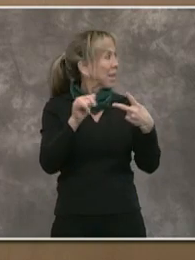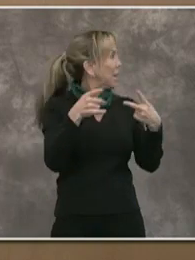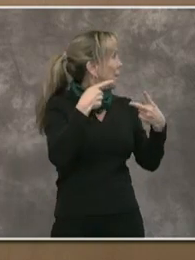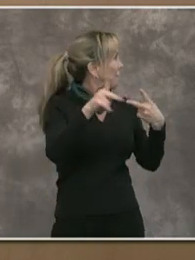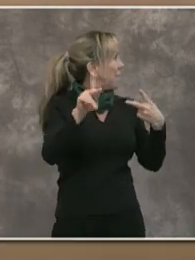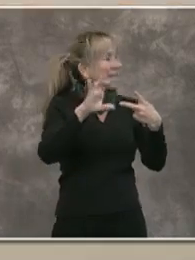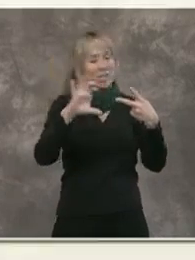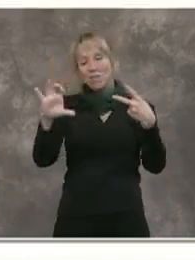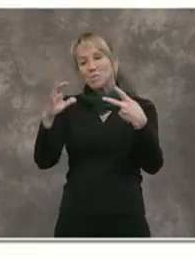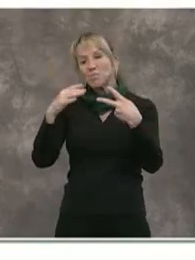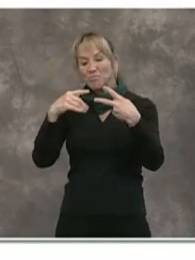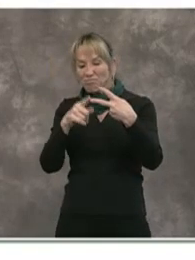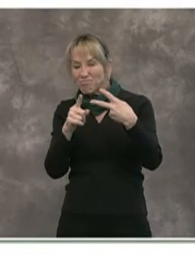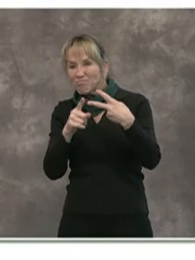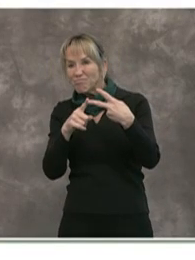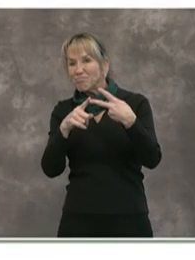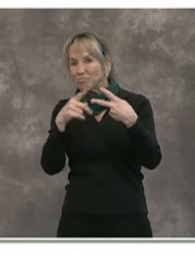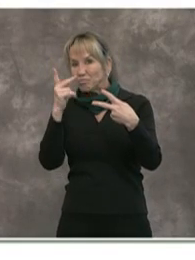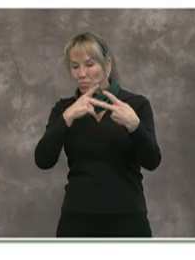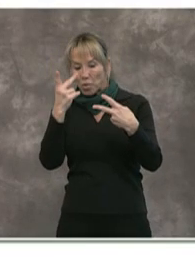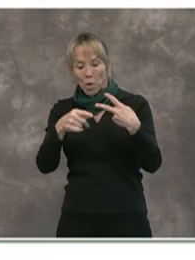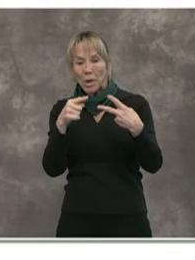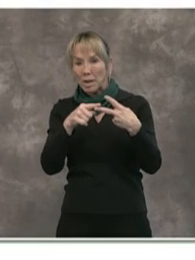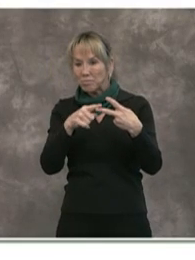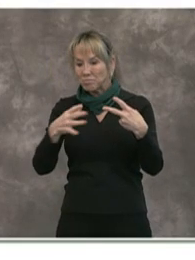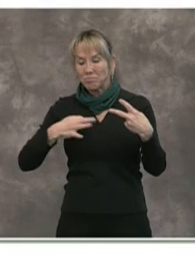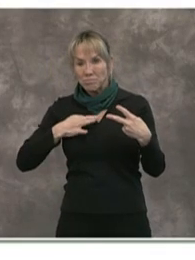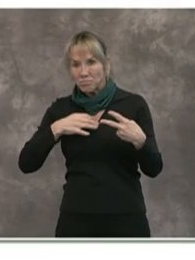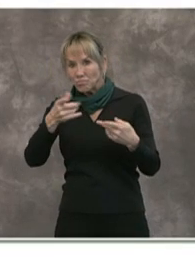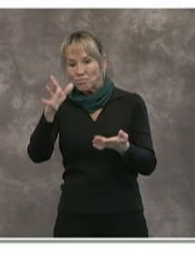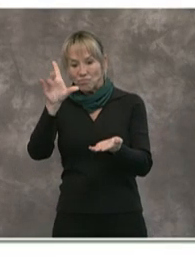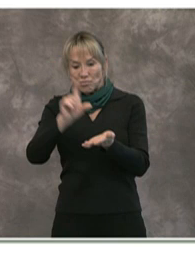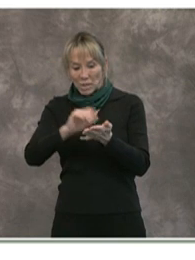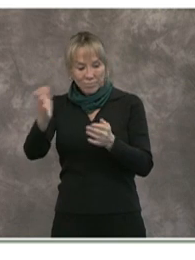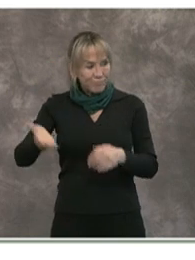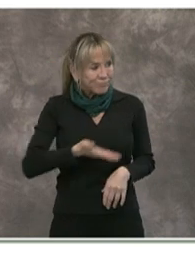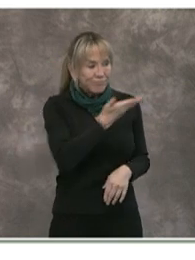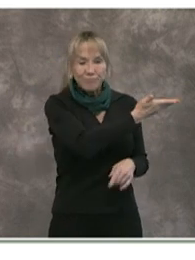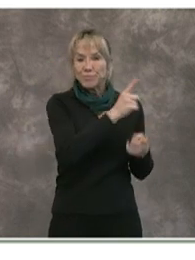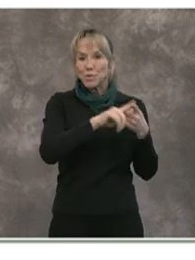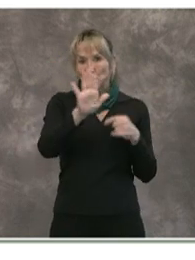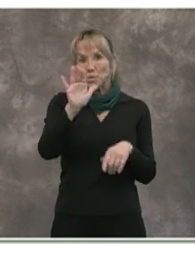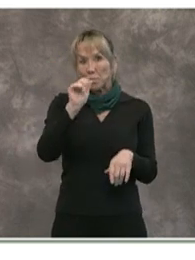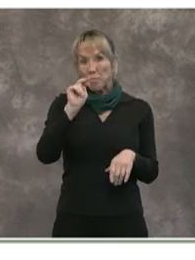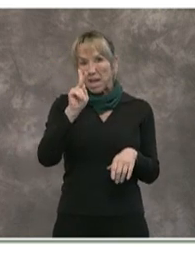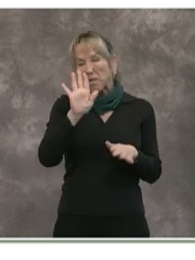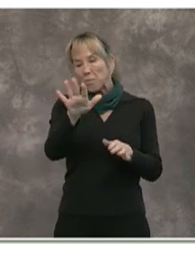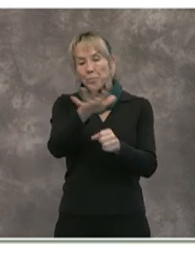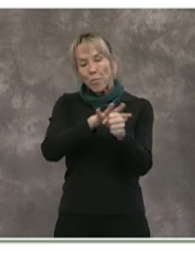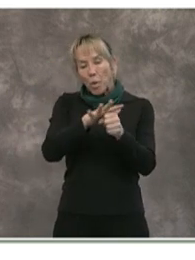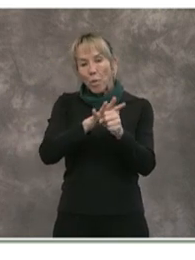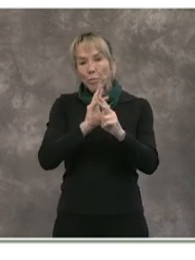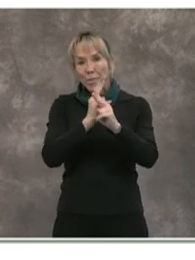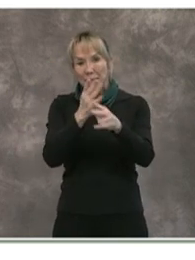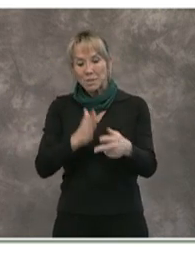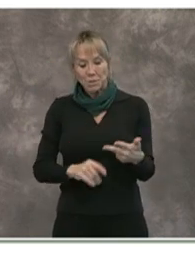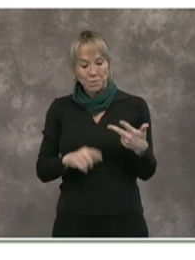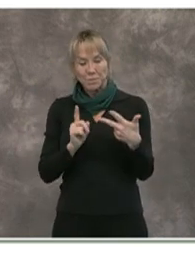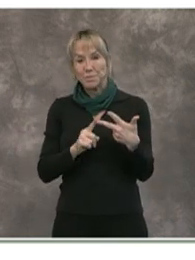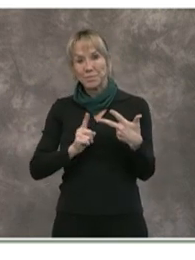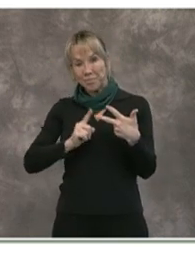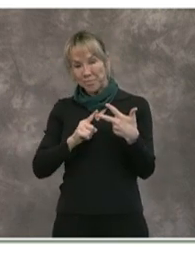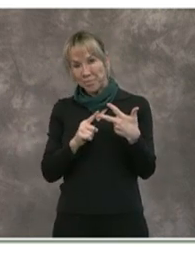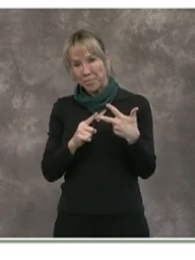Protection Program, you would secure an application and take that to your local lender, financial institution. SBA